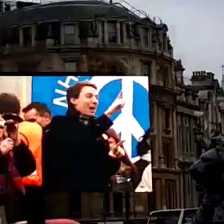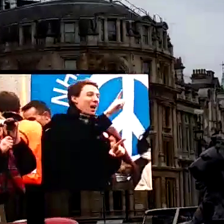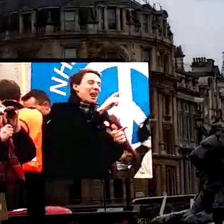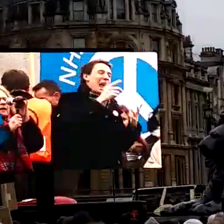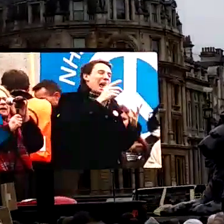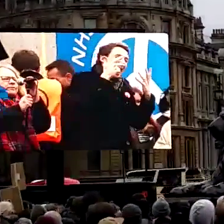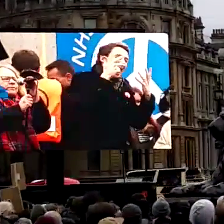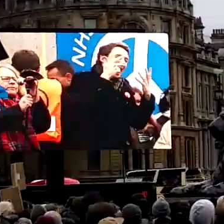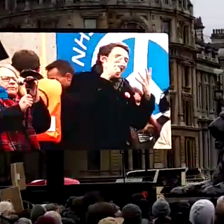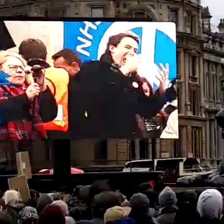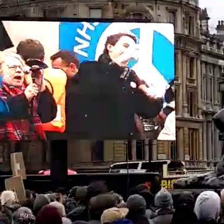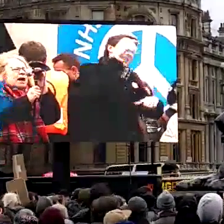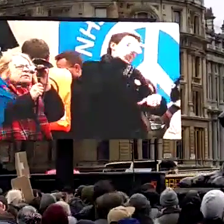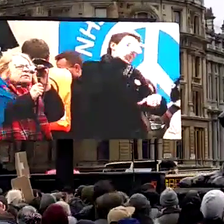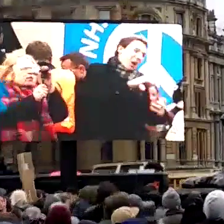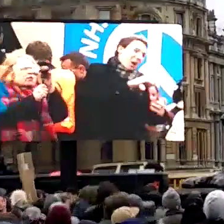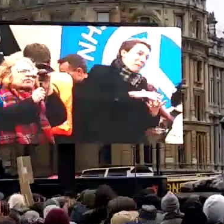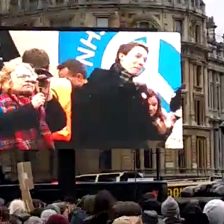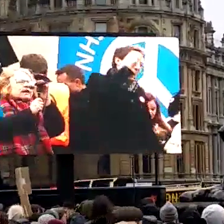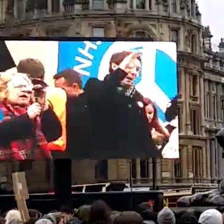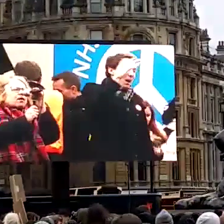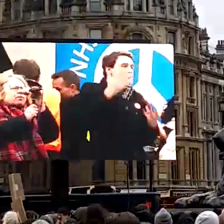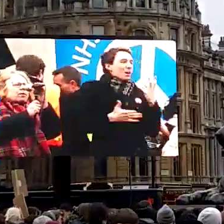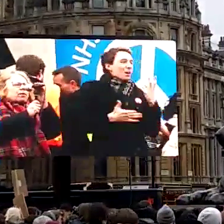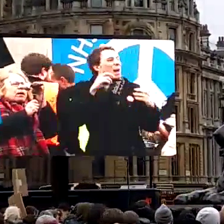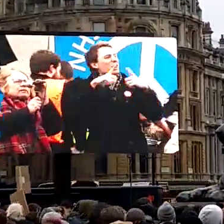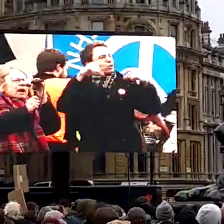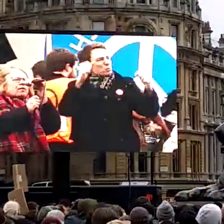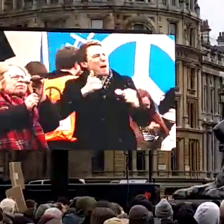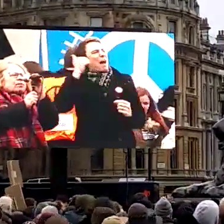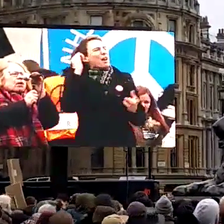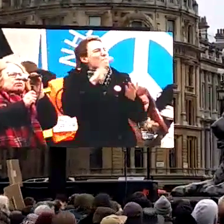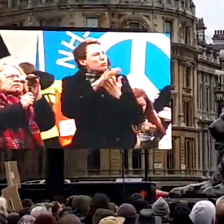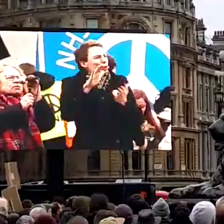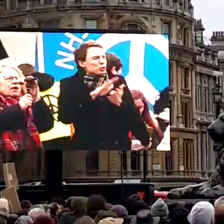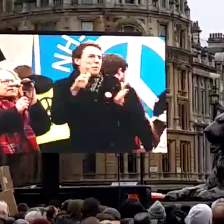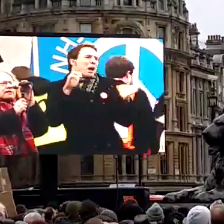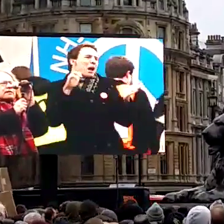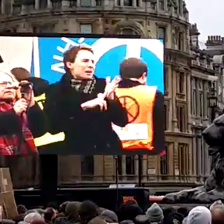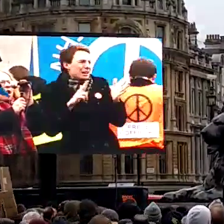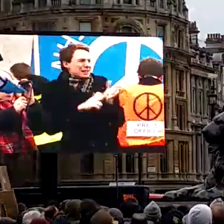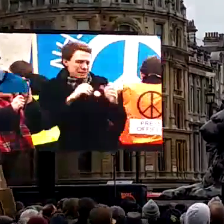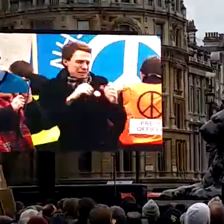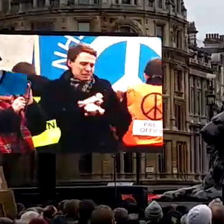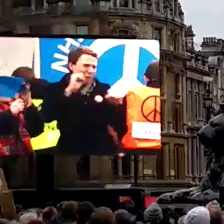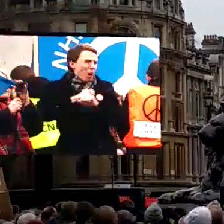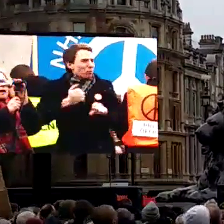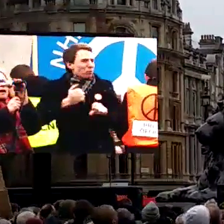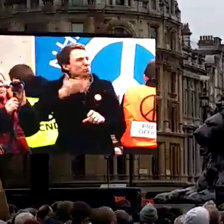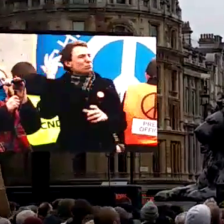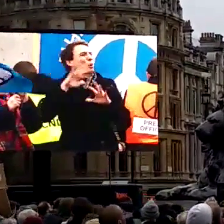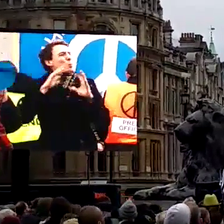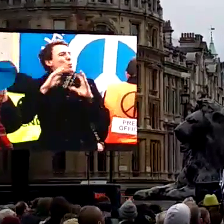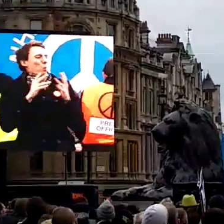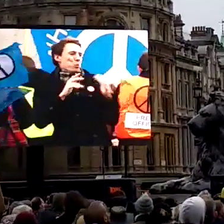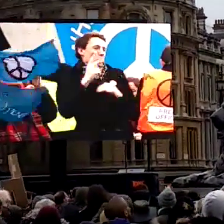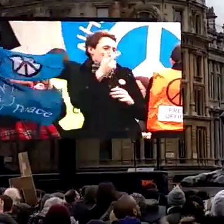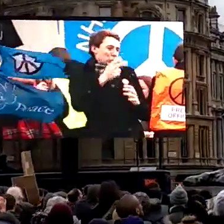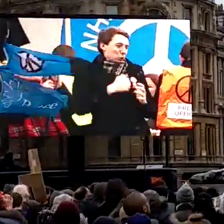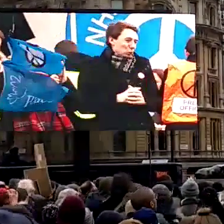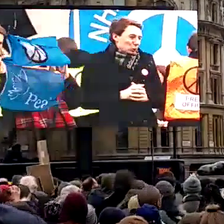and Nagasaki. And look at the terrible, terrible consequences of that back